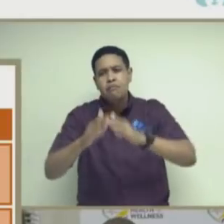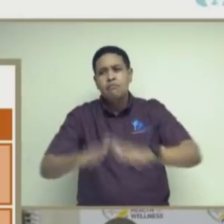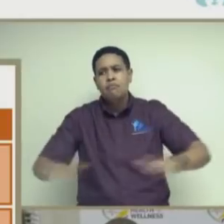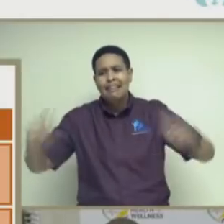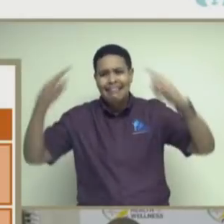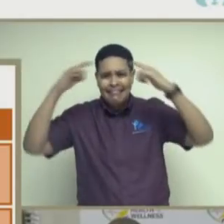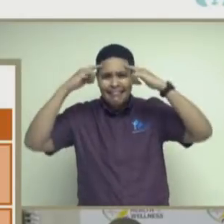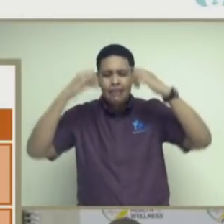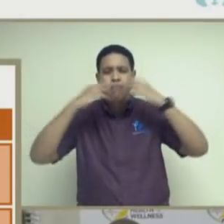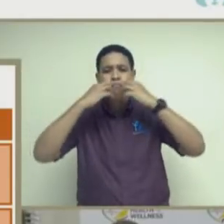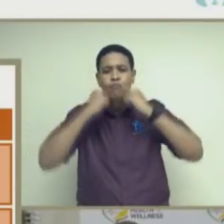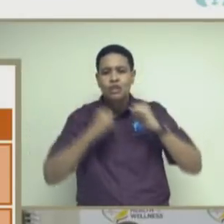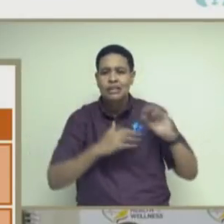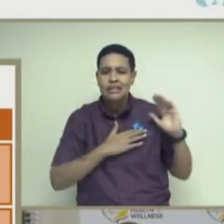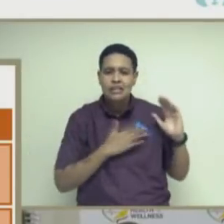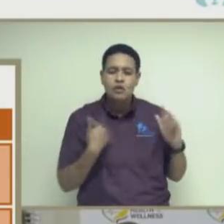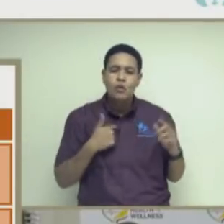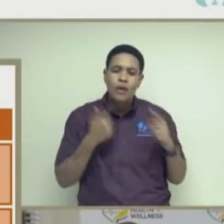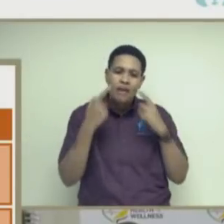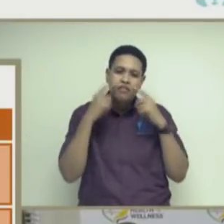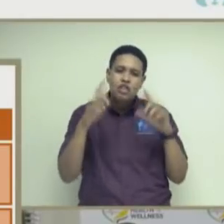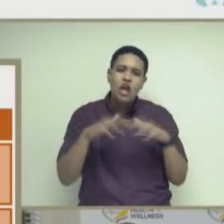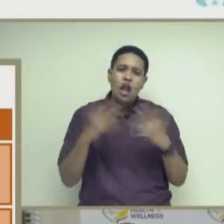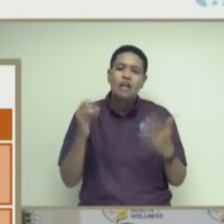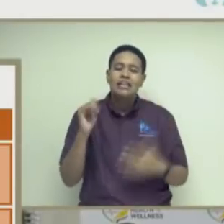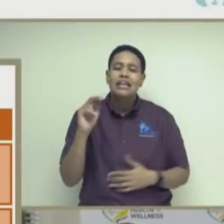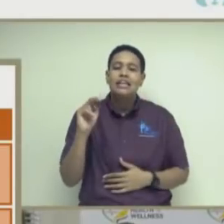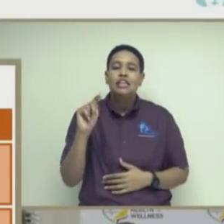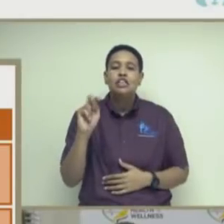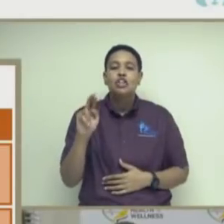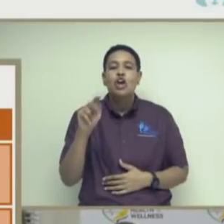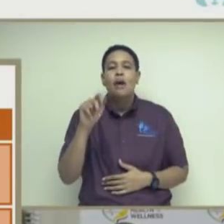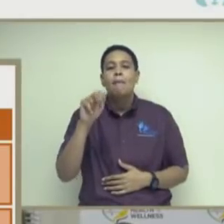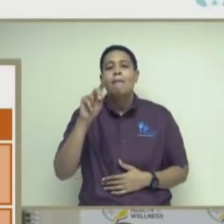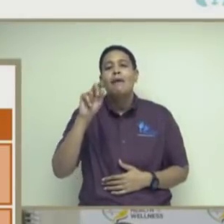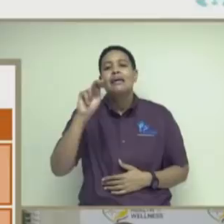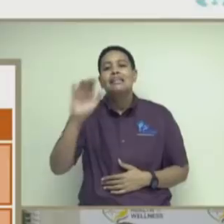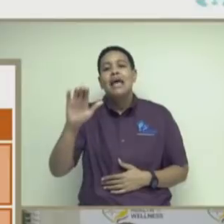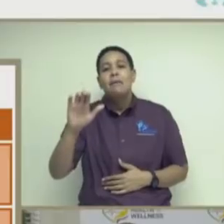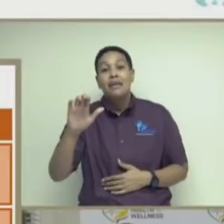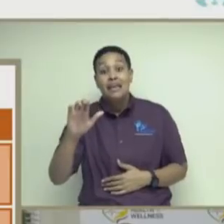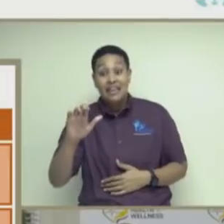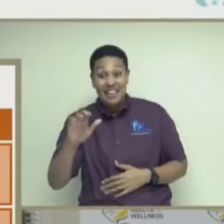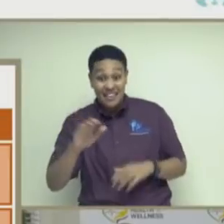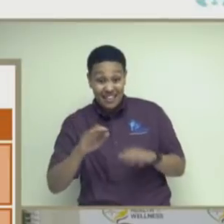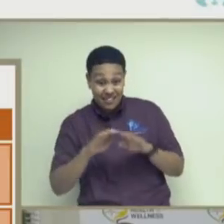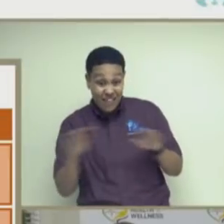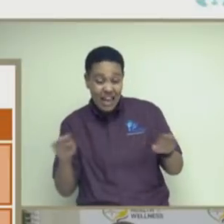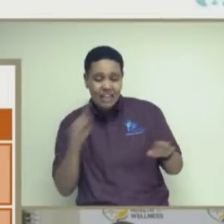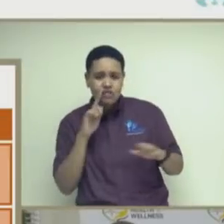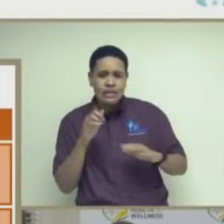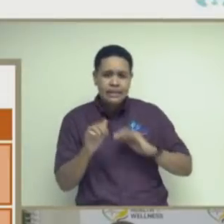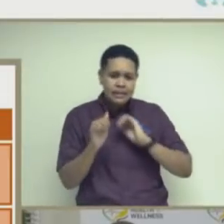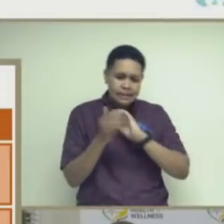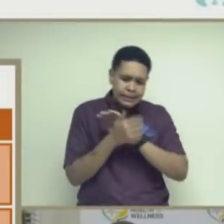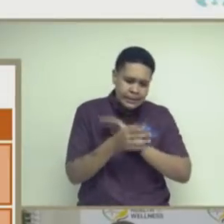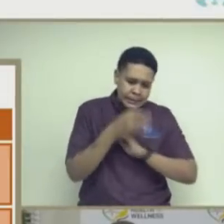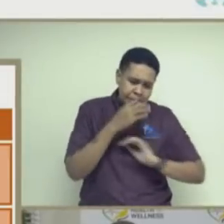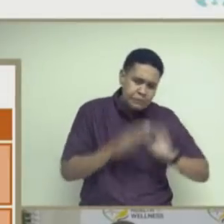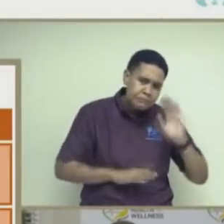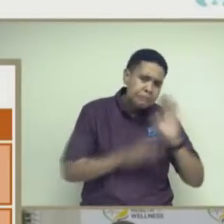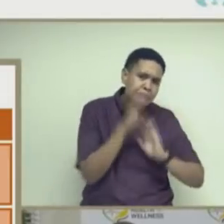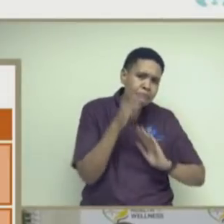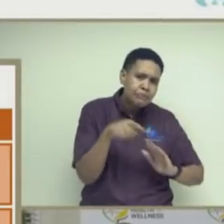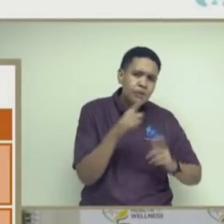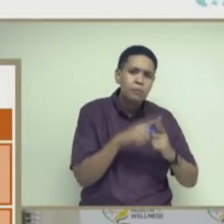have achieved a lot in the interpandemic phase in terms of building our capacity and especially building